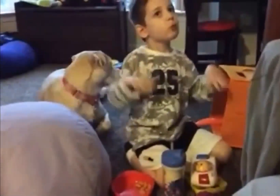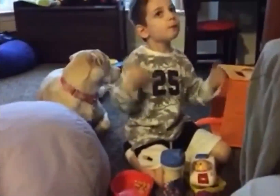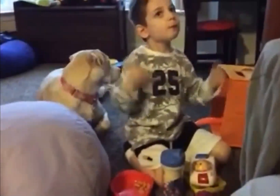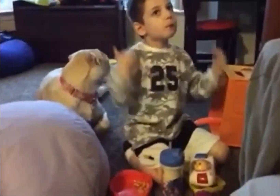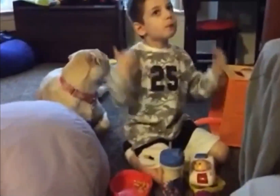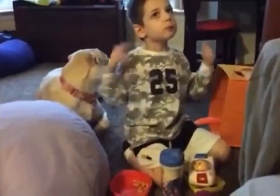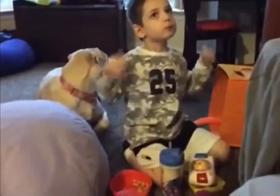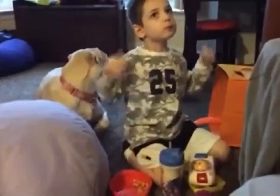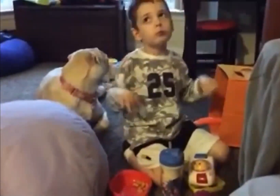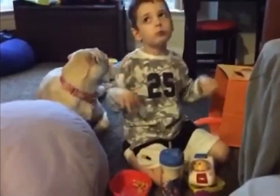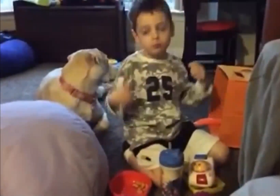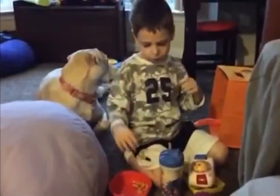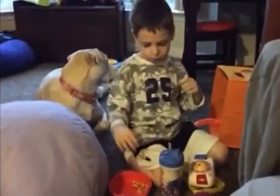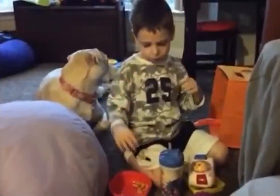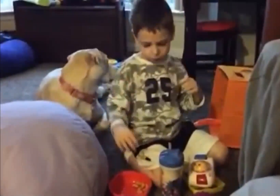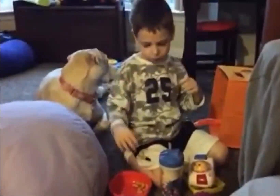He will.